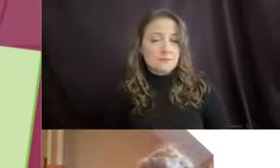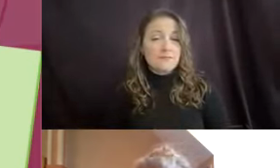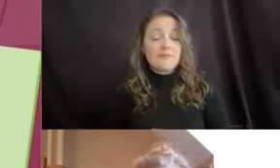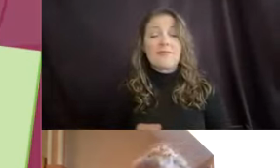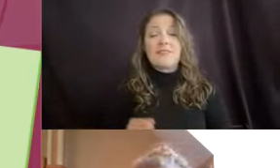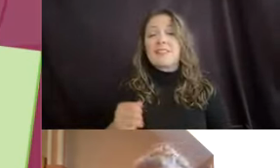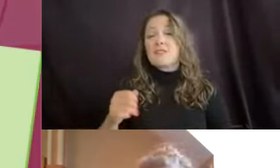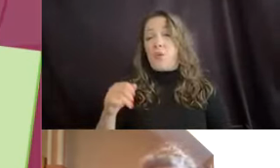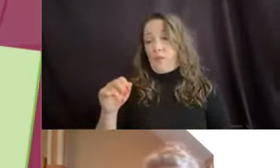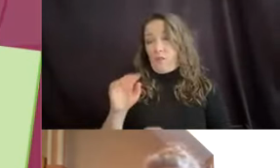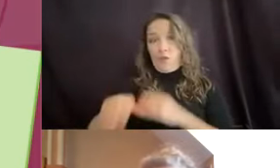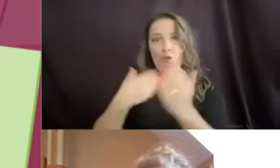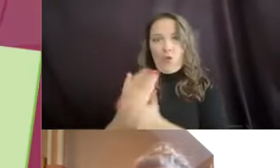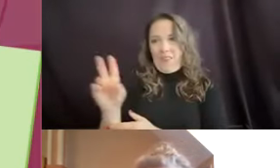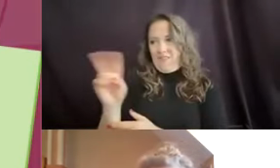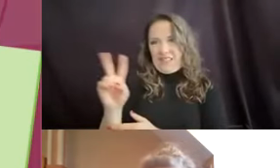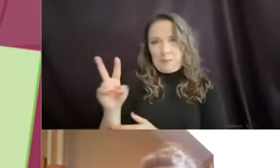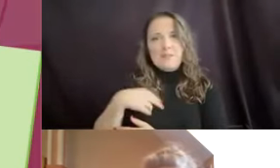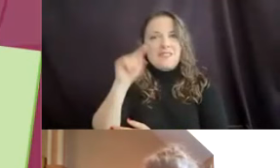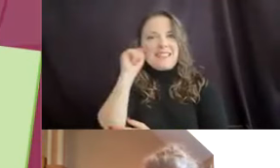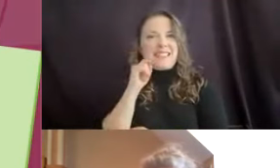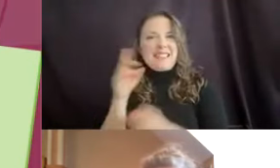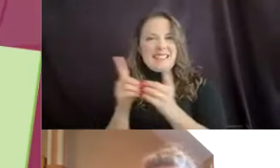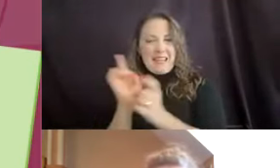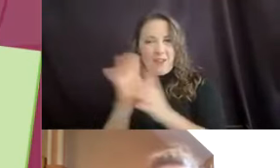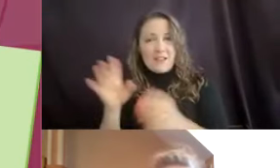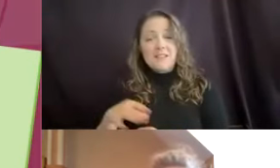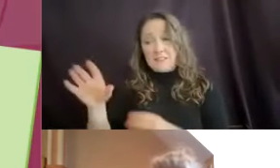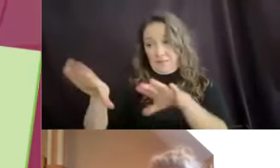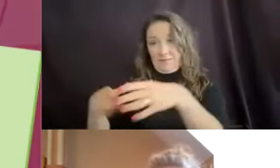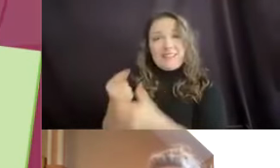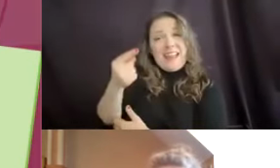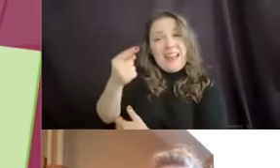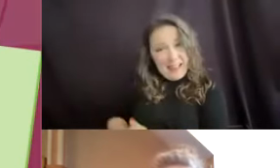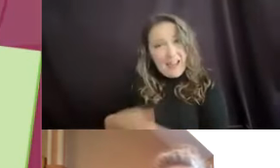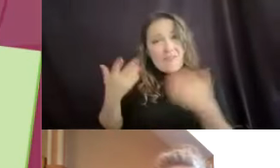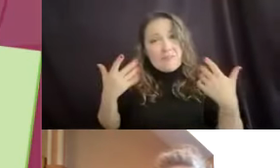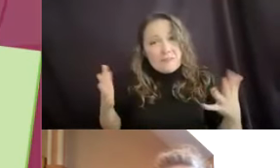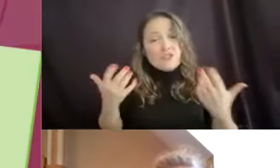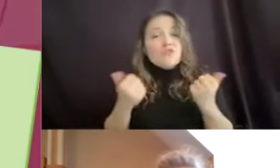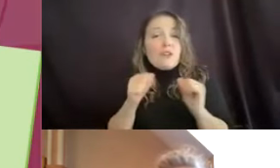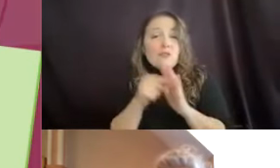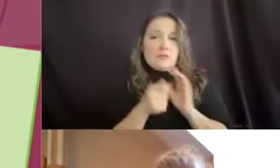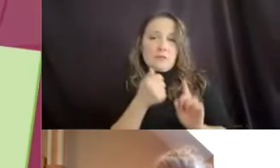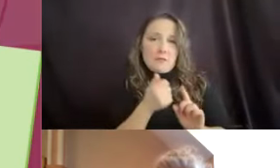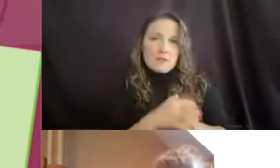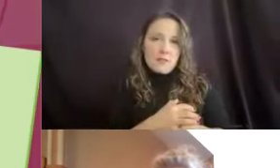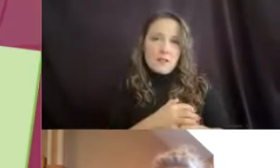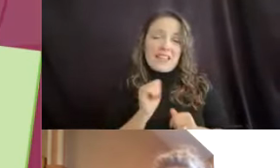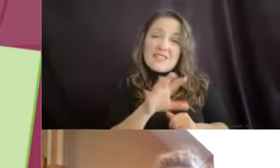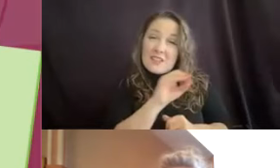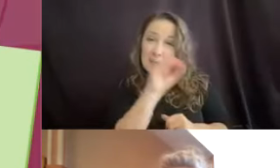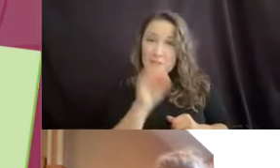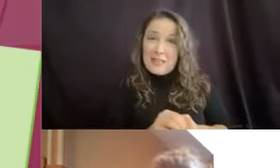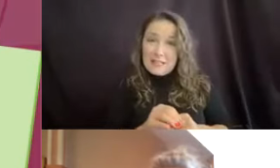been victims of dating violence or rape attempt suicide. So that's 50% compared to 12.5%